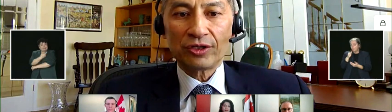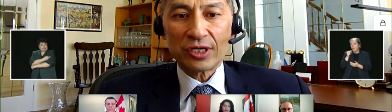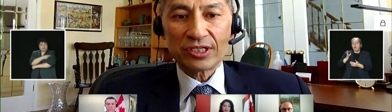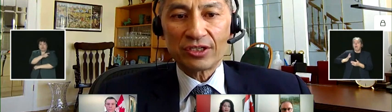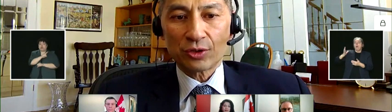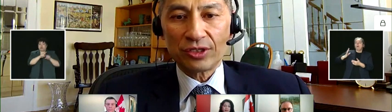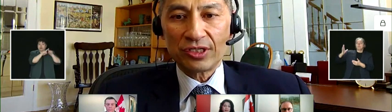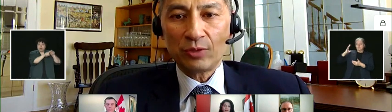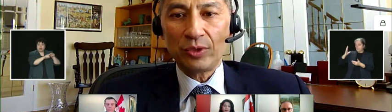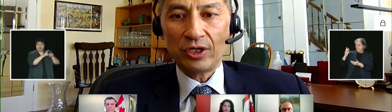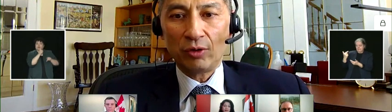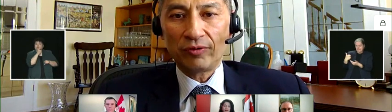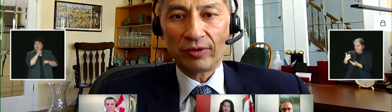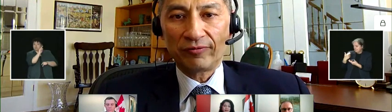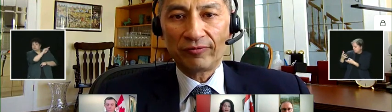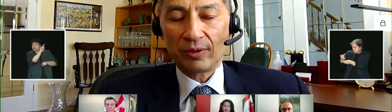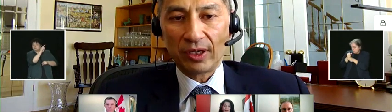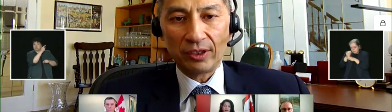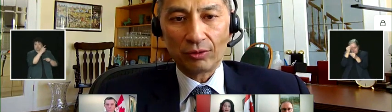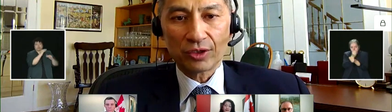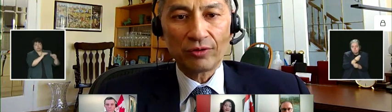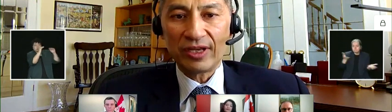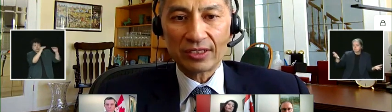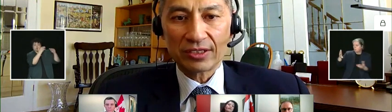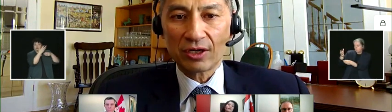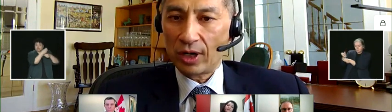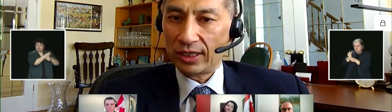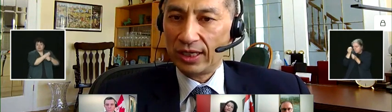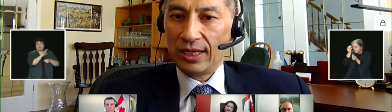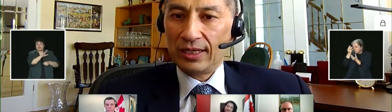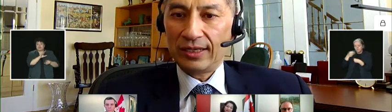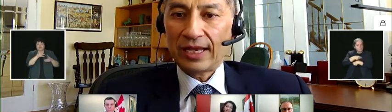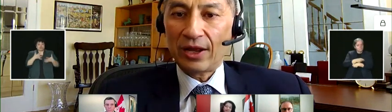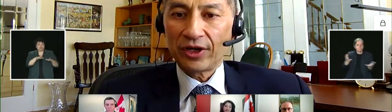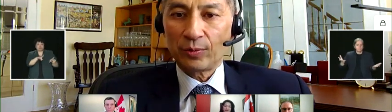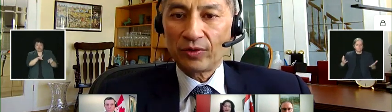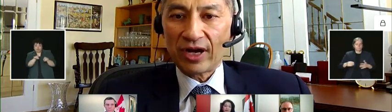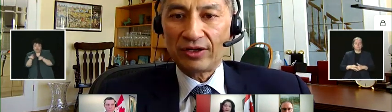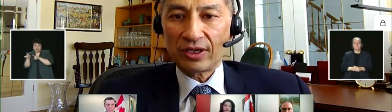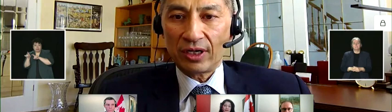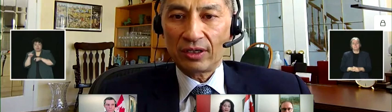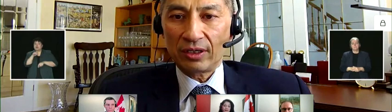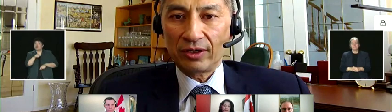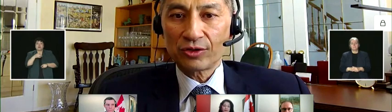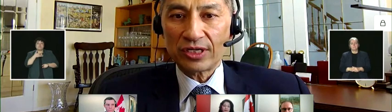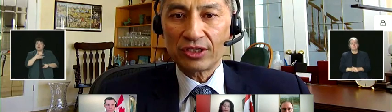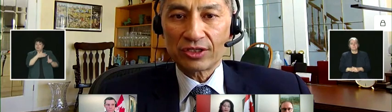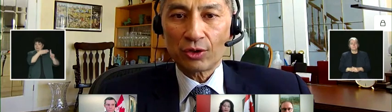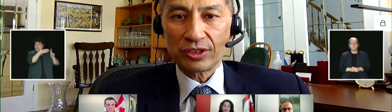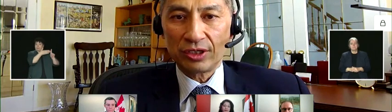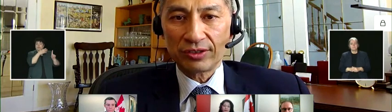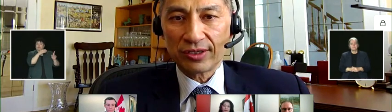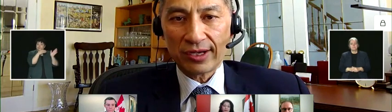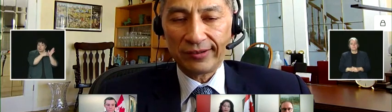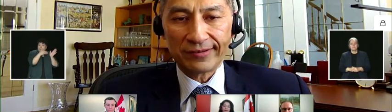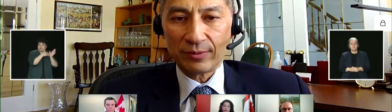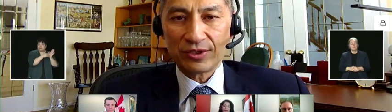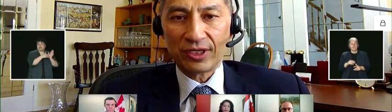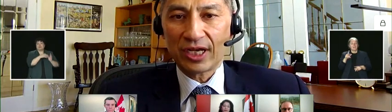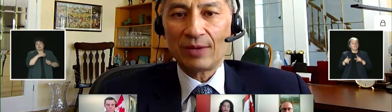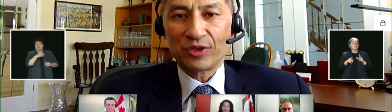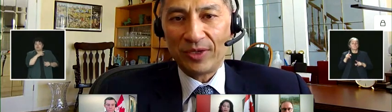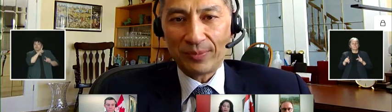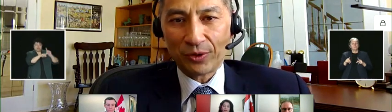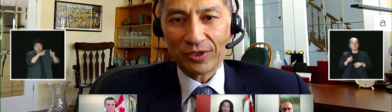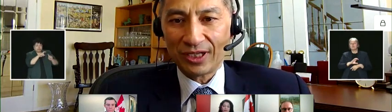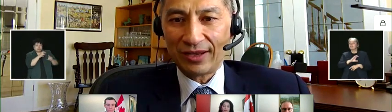look to their trusted sources. And we know from surveys and so on, that the healthcare providers are their trusted source. It's not that someone's